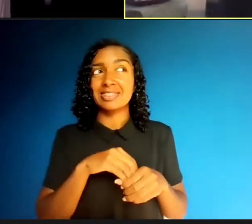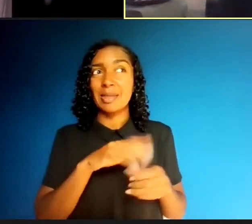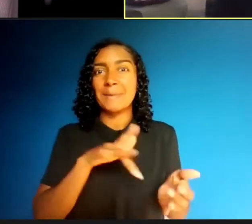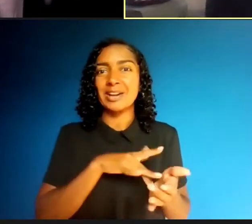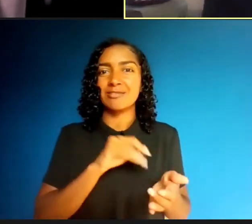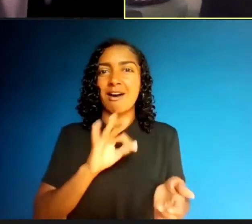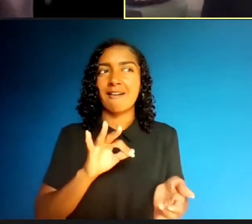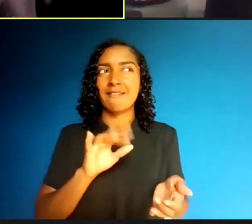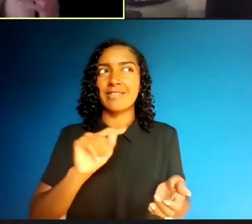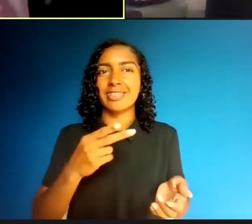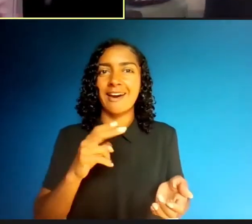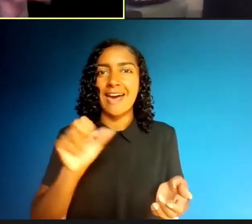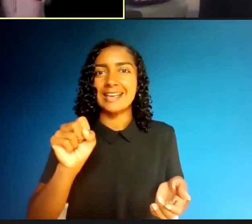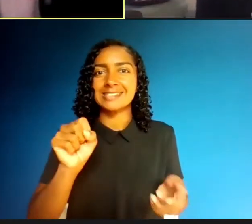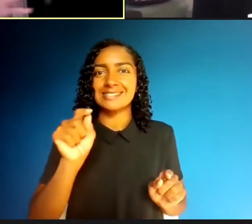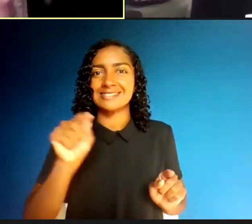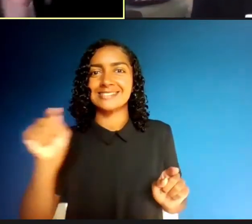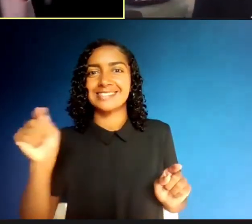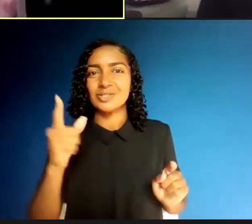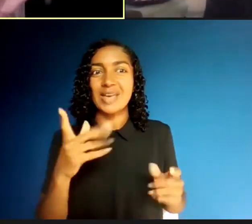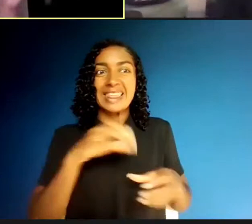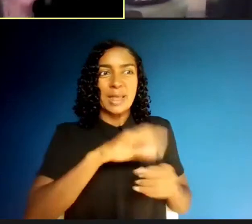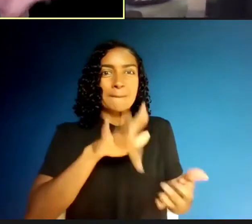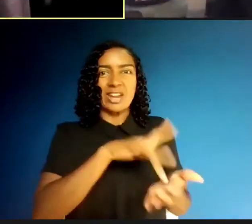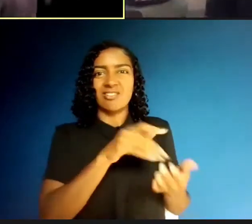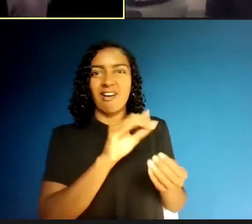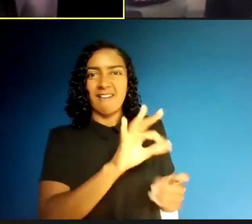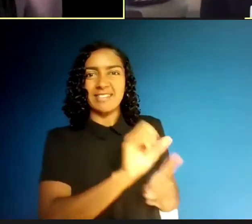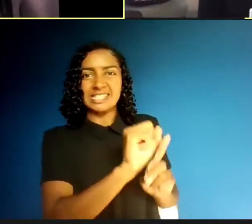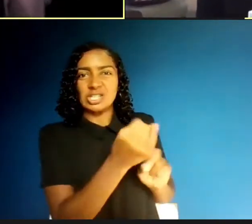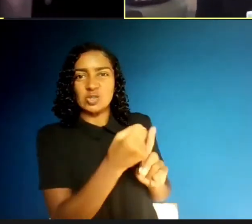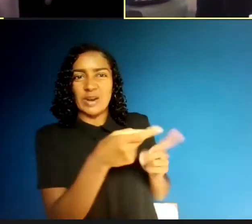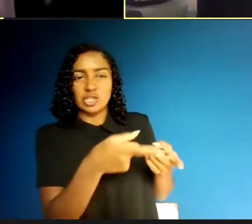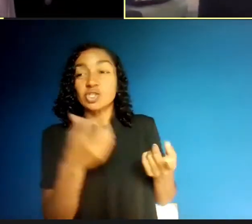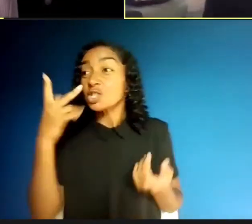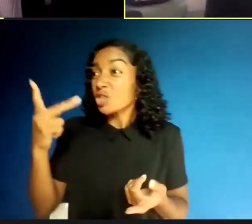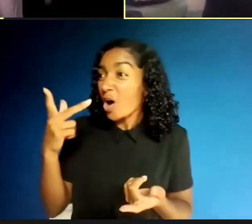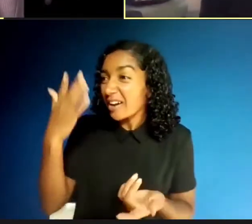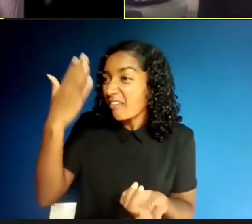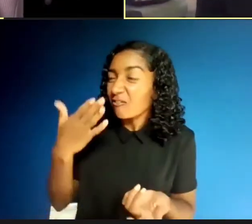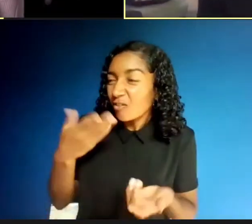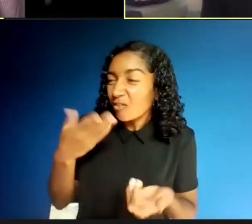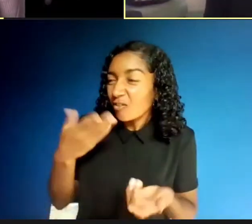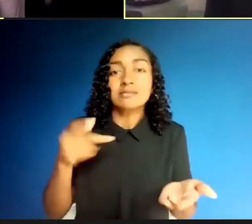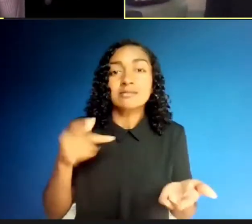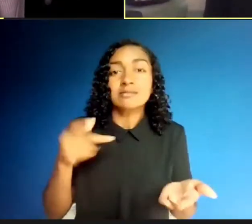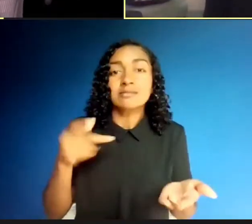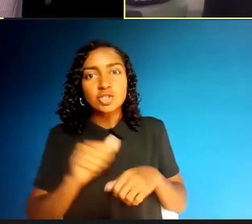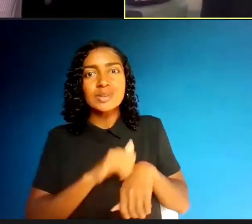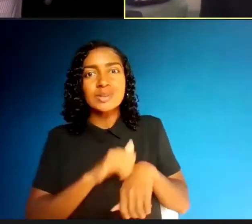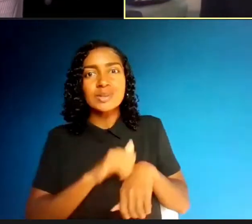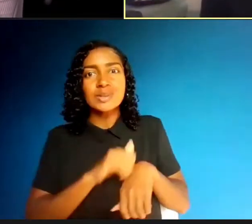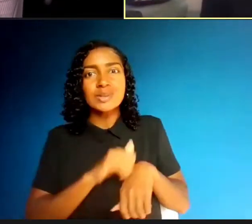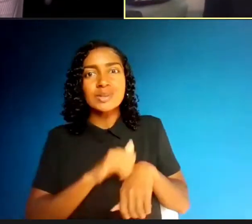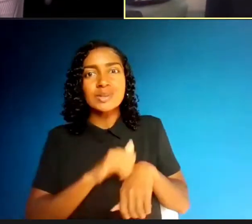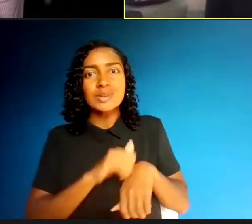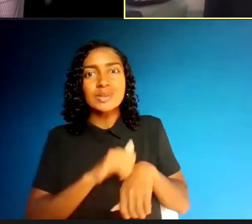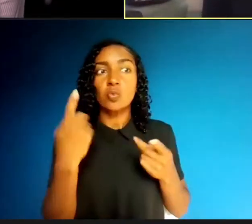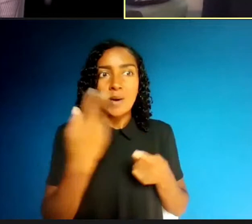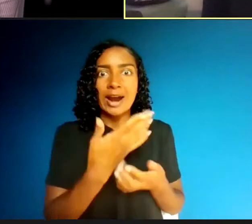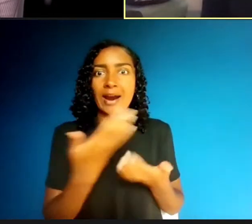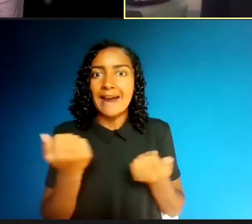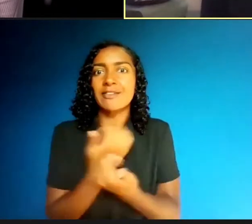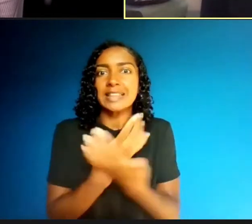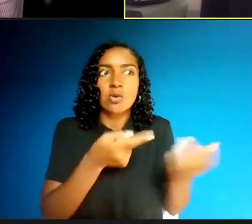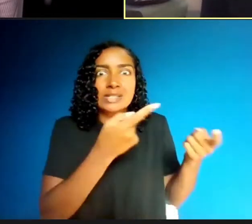of like the situation. She saw it up front. Like, she gets sent out to the places where it's going down, you know. Yeah. There's